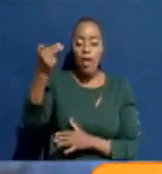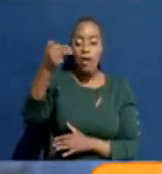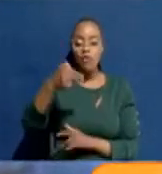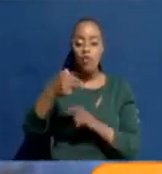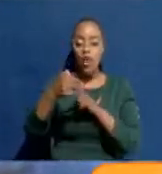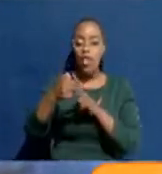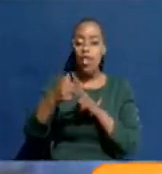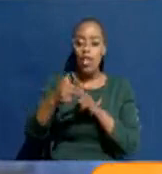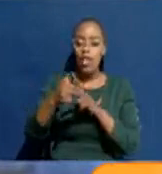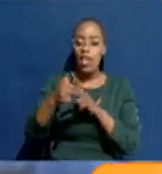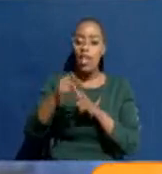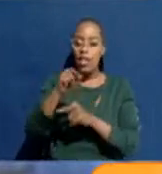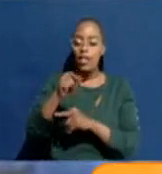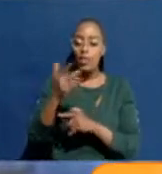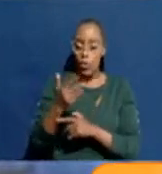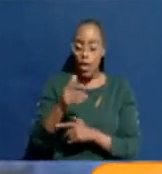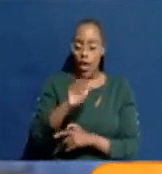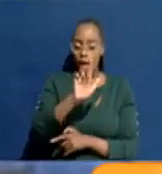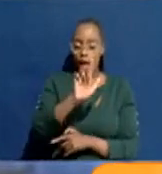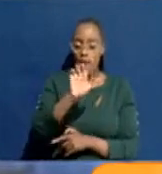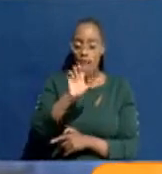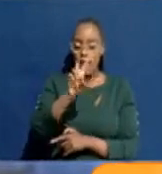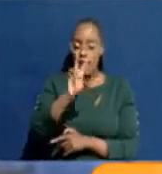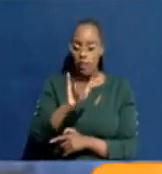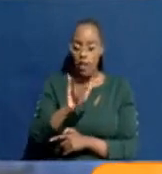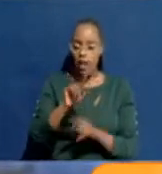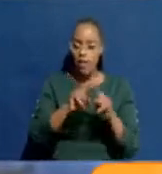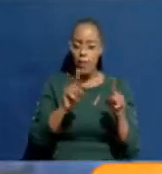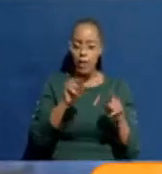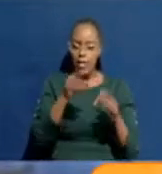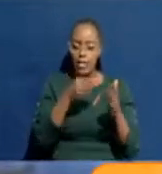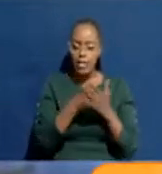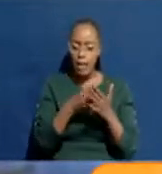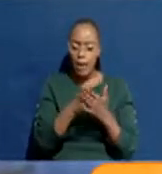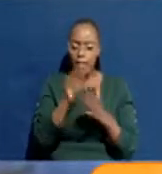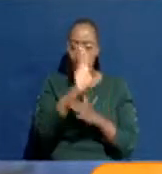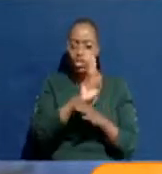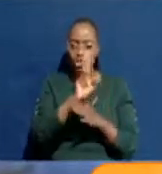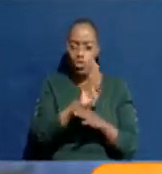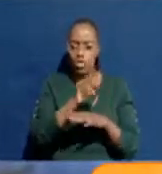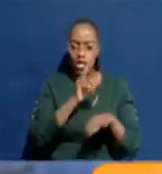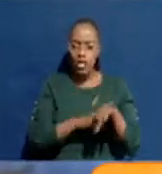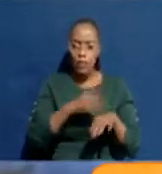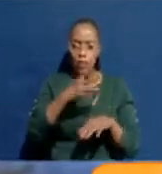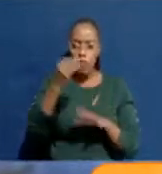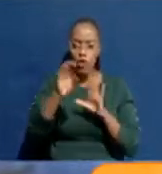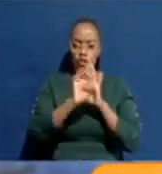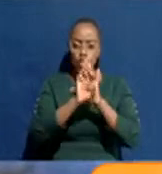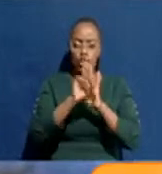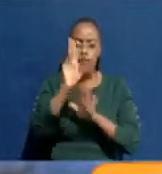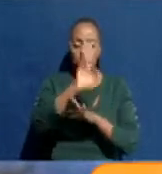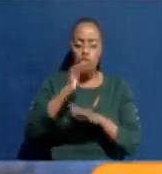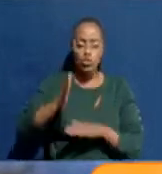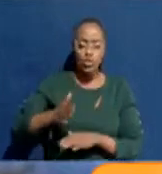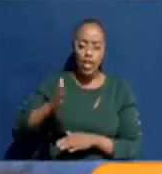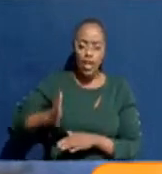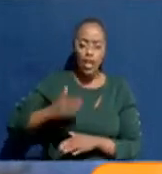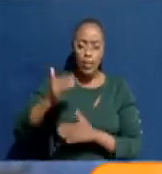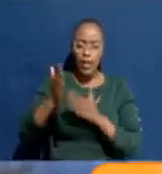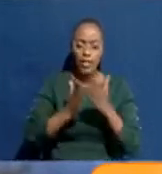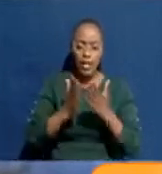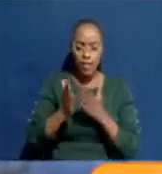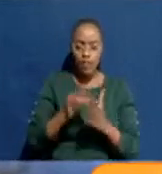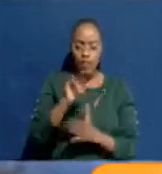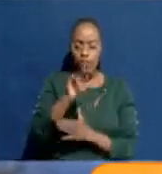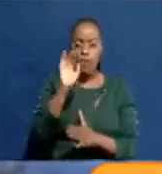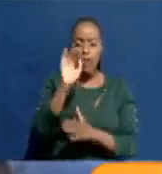for instance. That's where the levy is charged. But where that money is spent, when you go to, for instance, use the railway services, you will